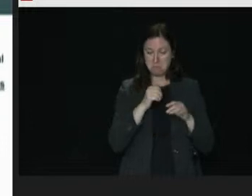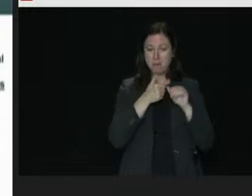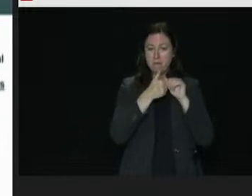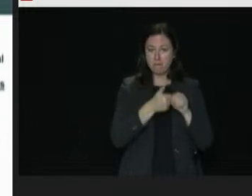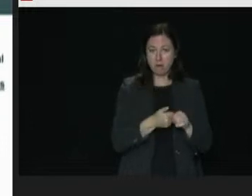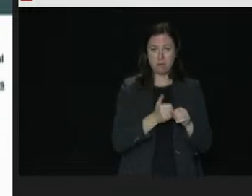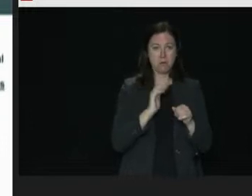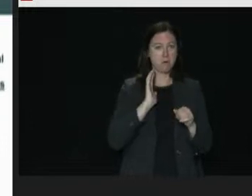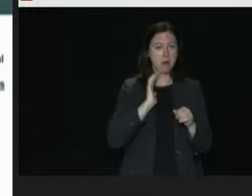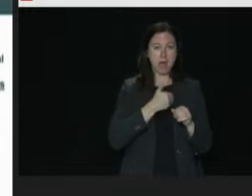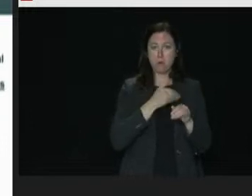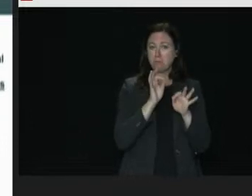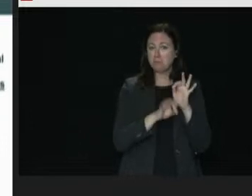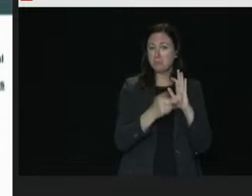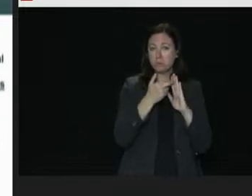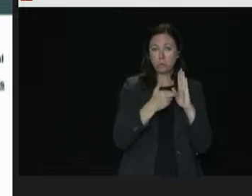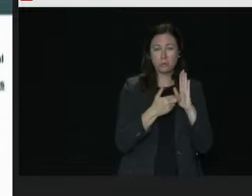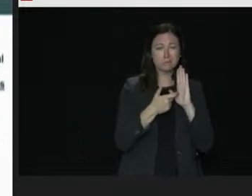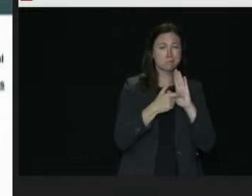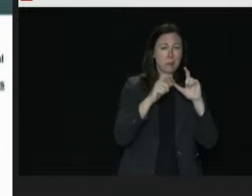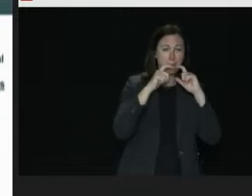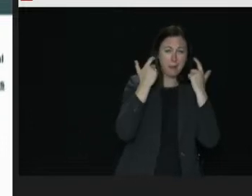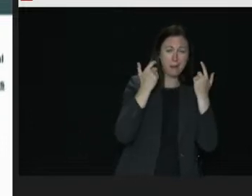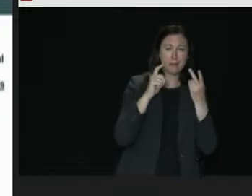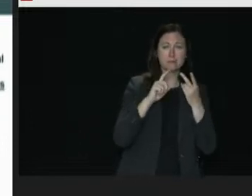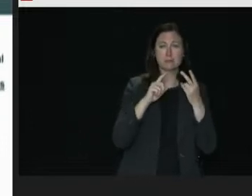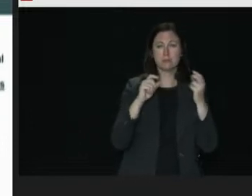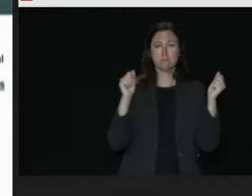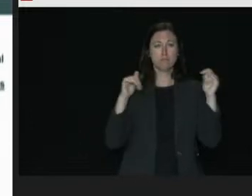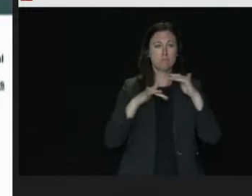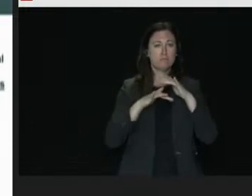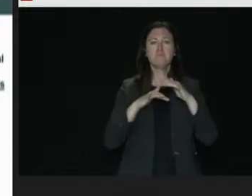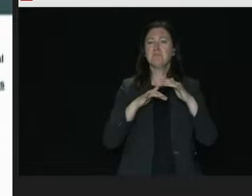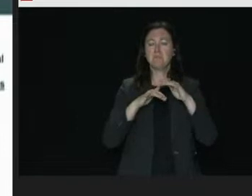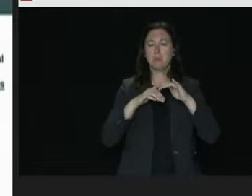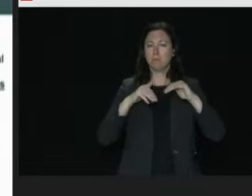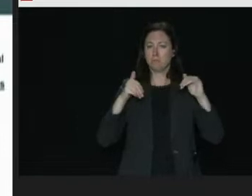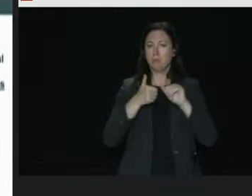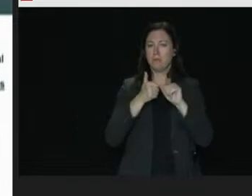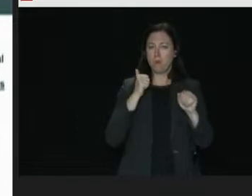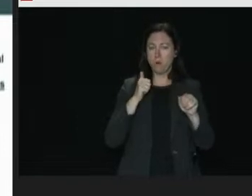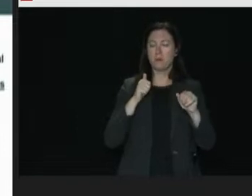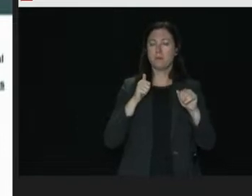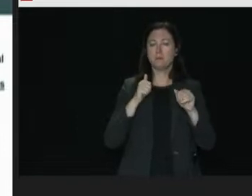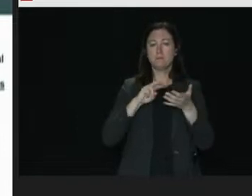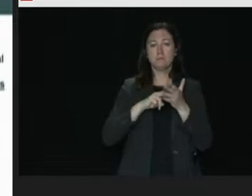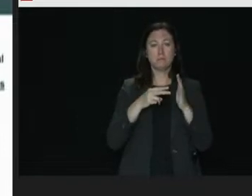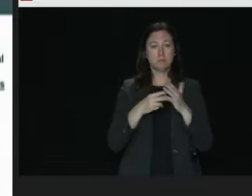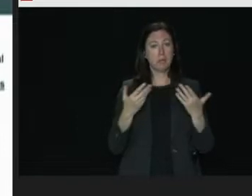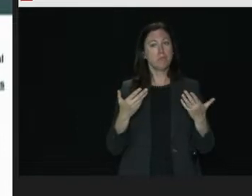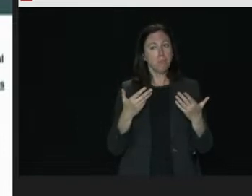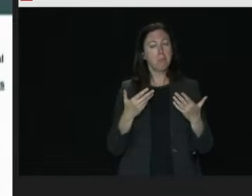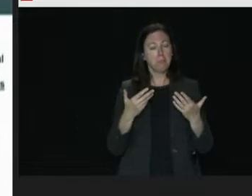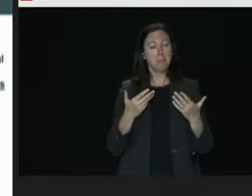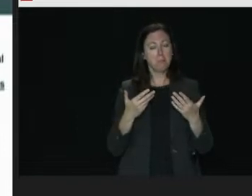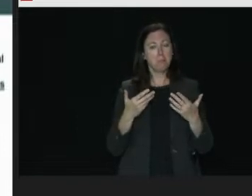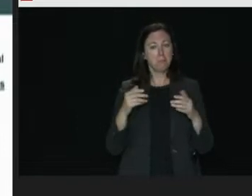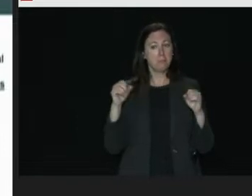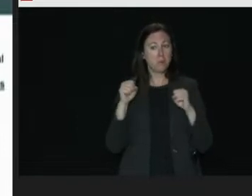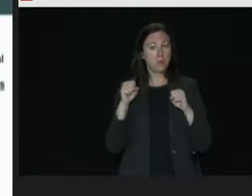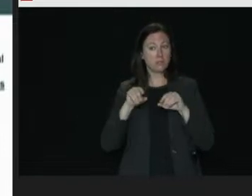measures, such as masking and limiting close contacts, we could reduce the impact of COVID-19 this